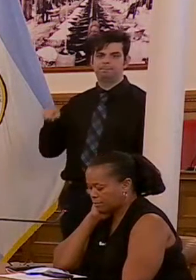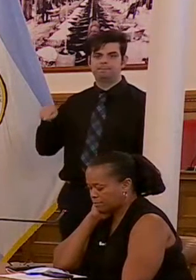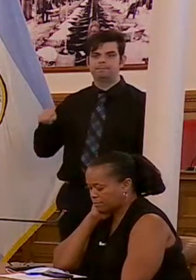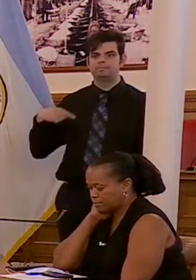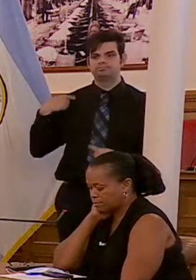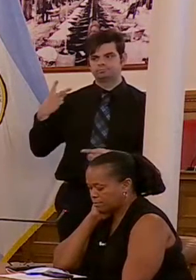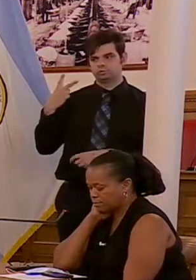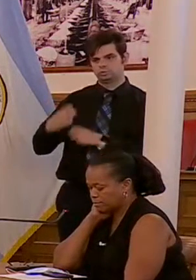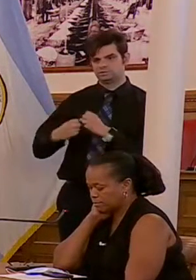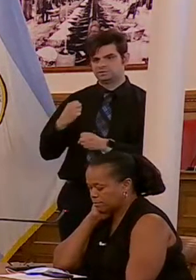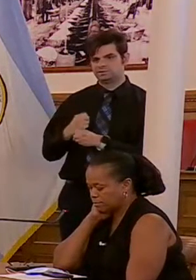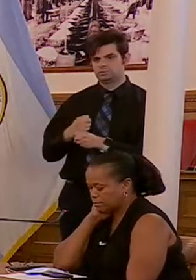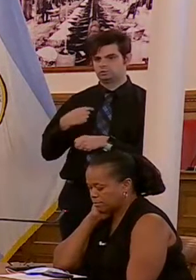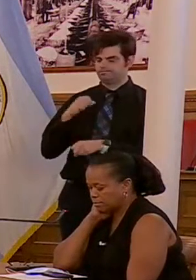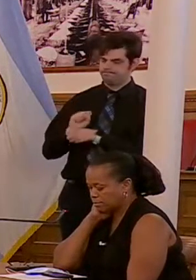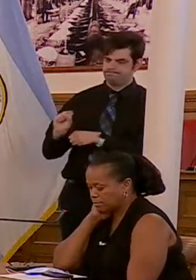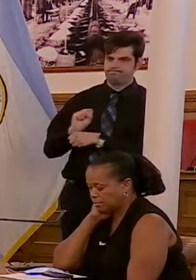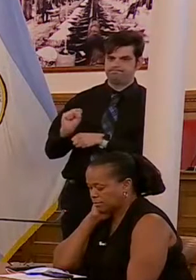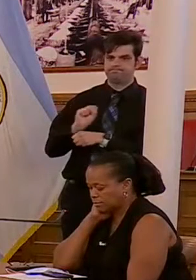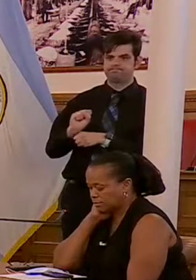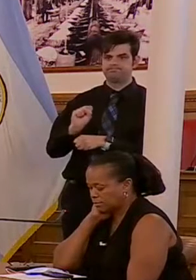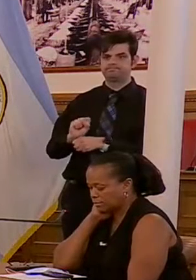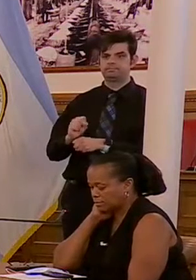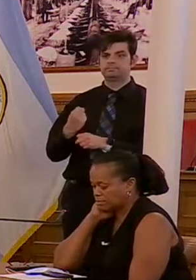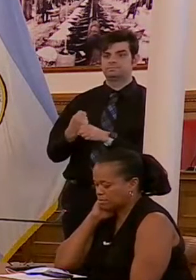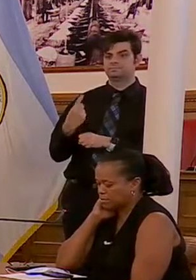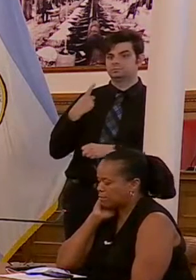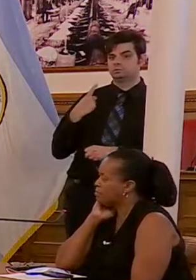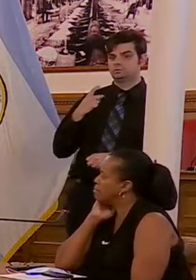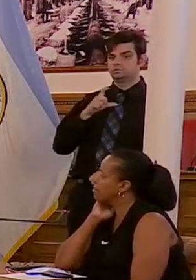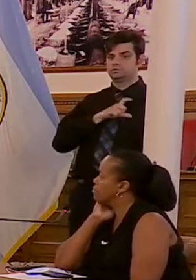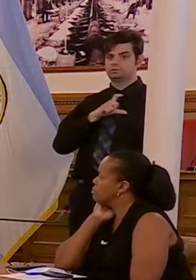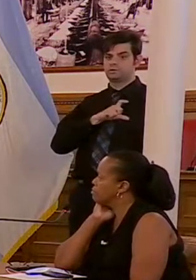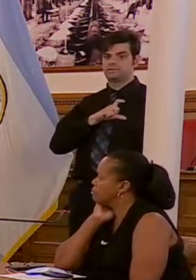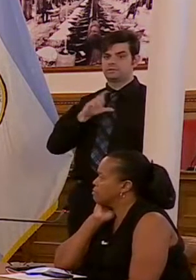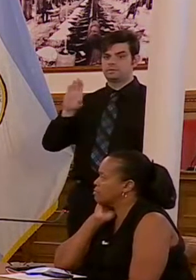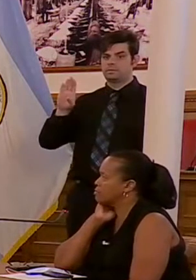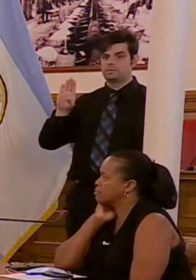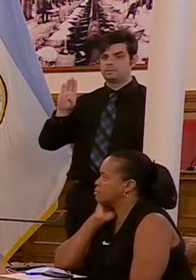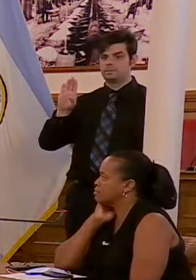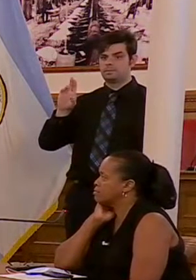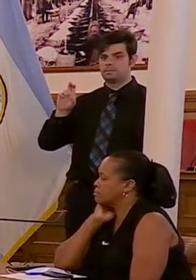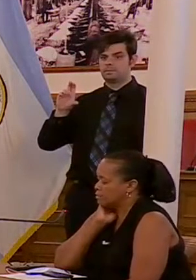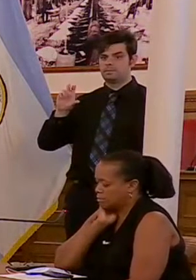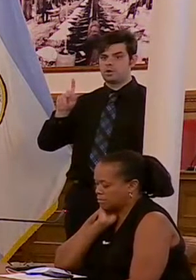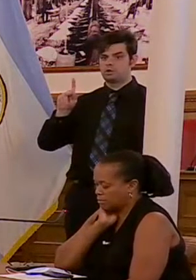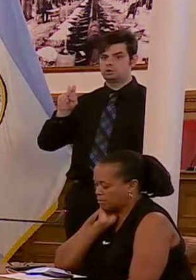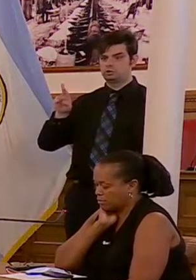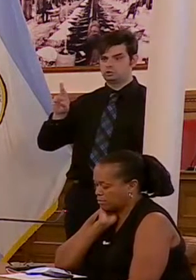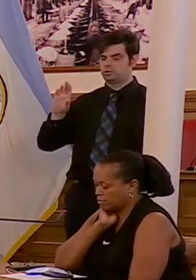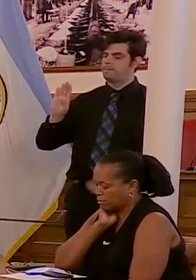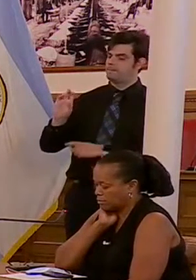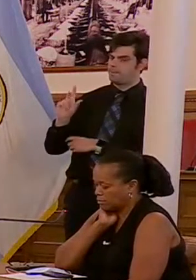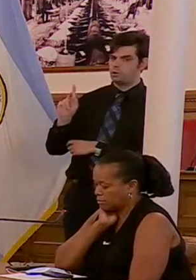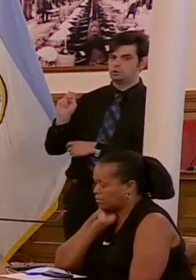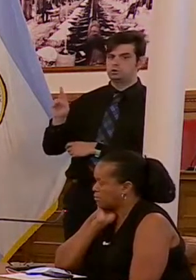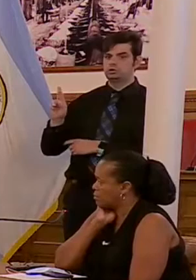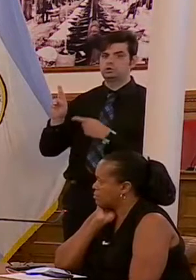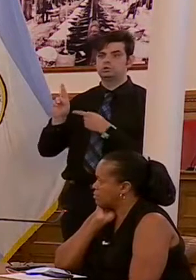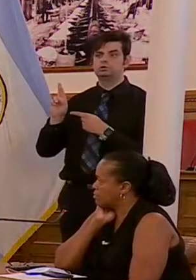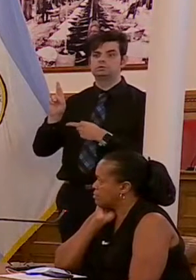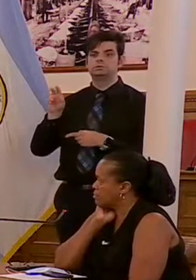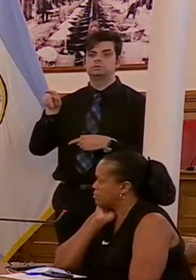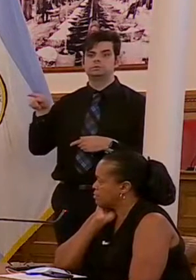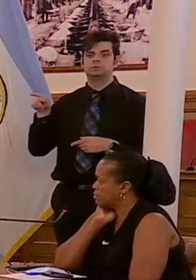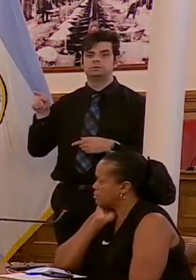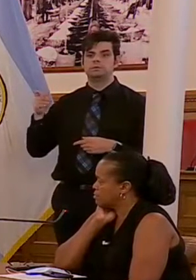ago, we have doubled down on our efforts and made significant progress that we stand by and feel very good